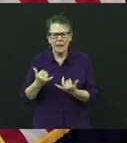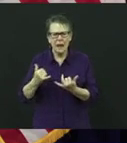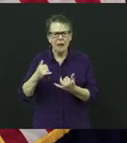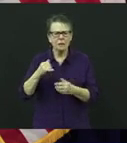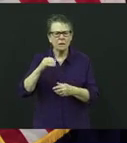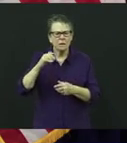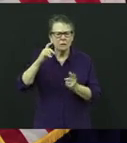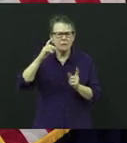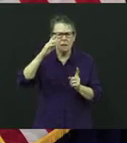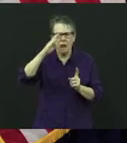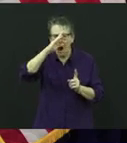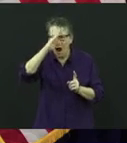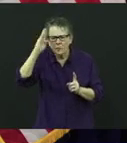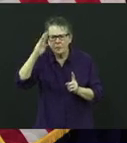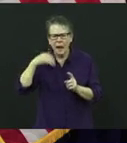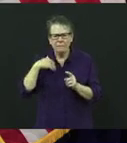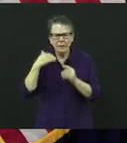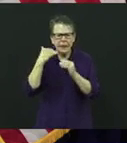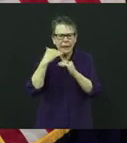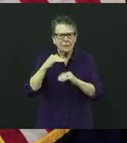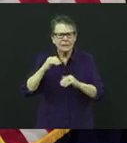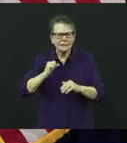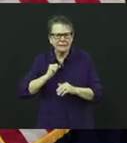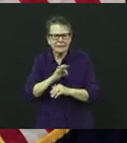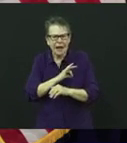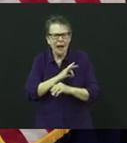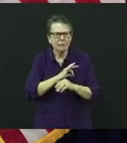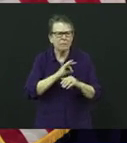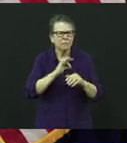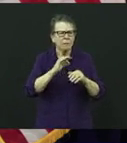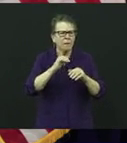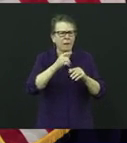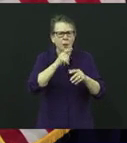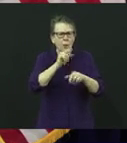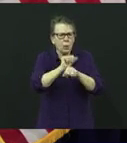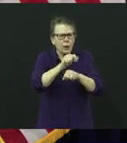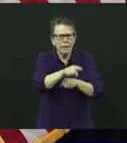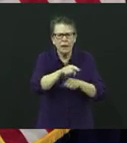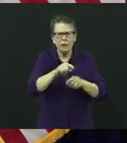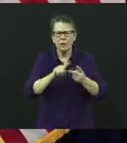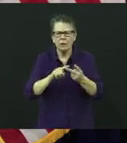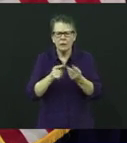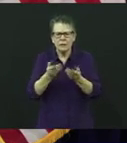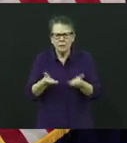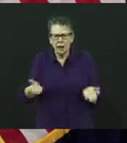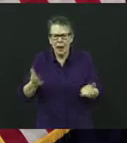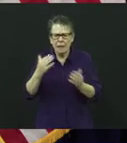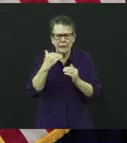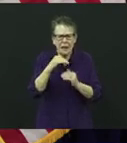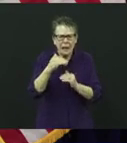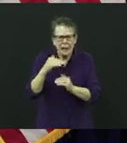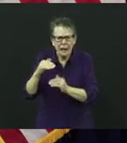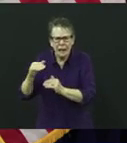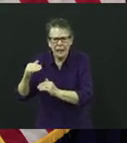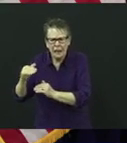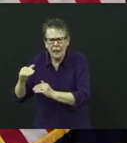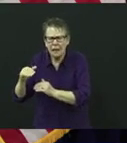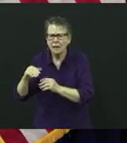those, and how would somebody get admitted to a field hospital versus a typical, like how would somebody end up there versus one of